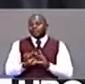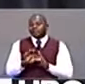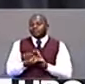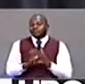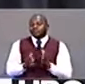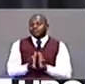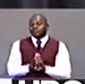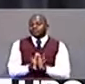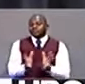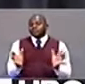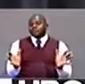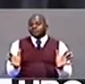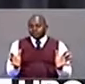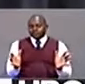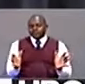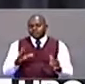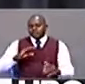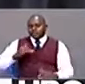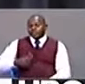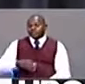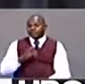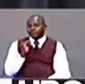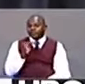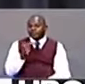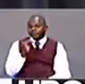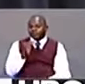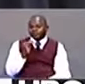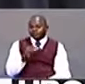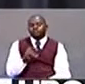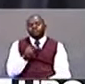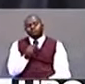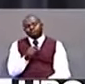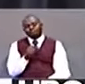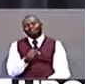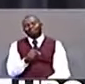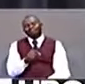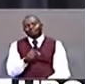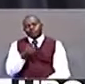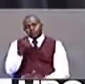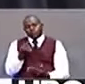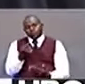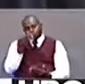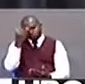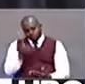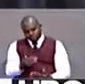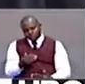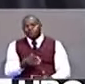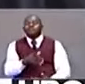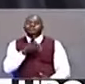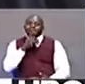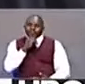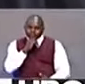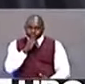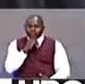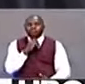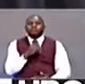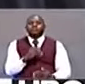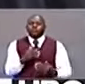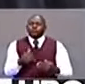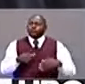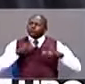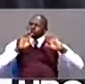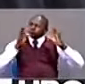at large. Madam Speaker, this was so because he was a man of multitude